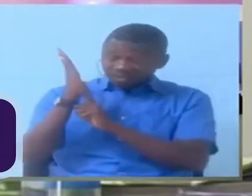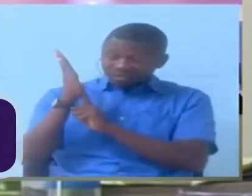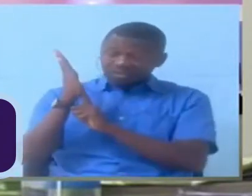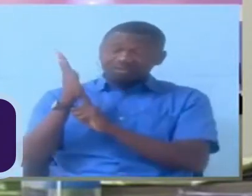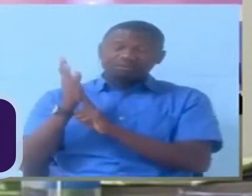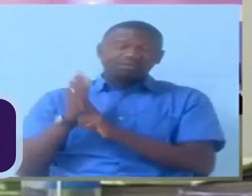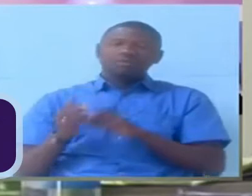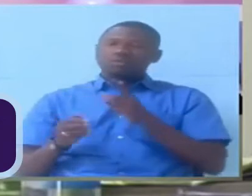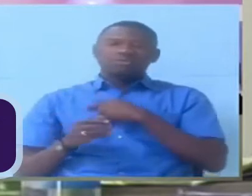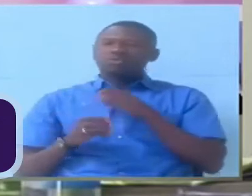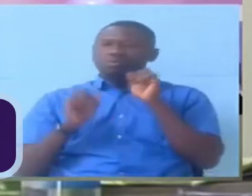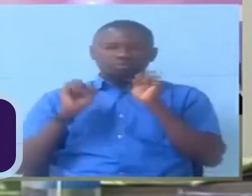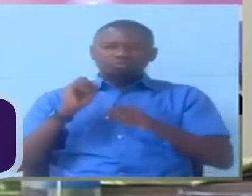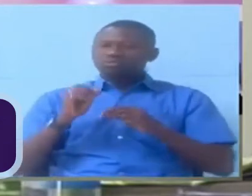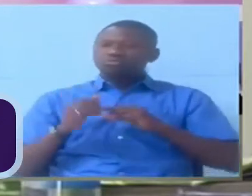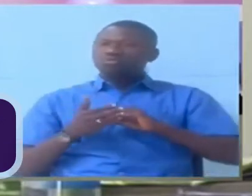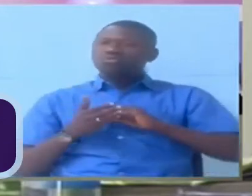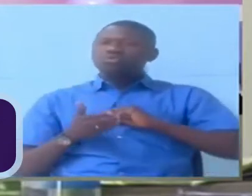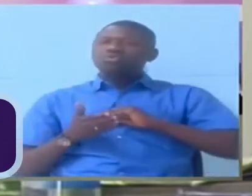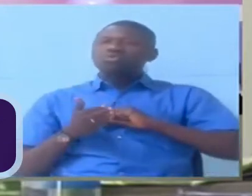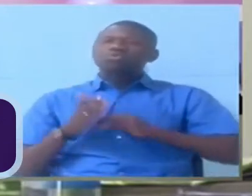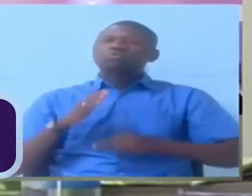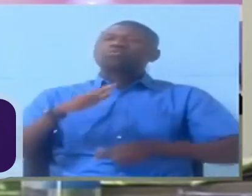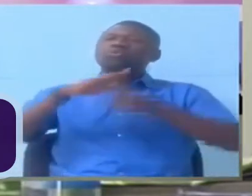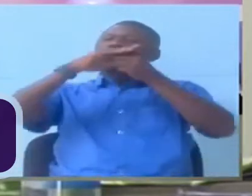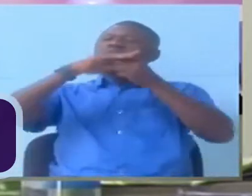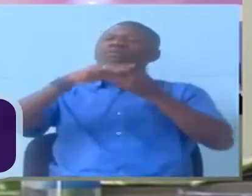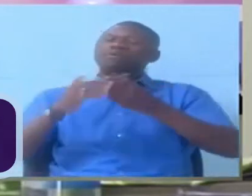catch you. Ye kool ke nyonya biye mutalala.